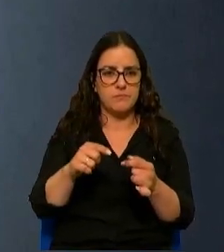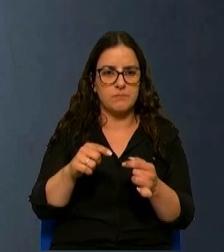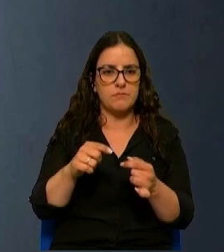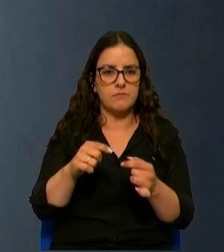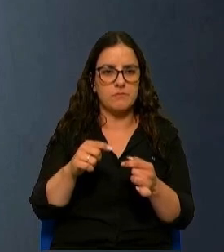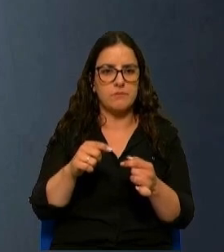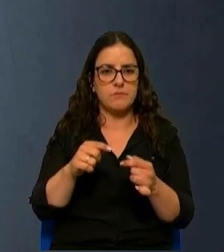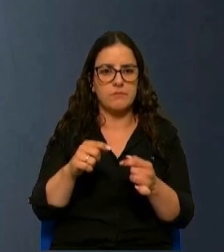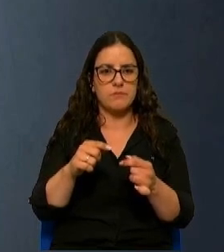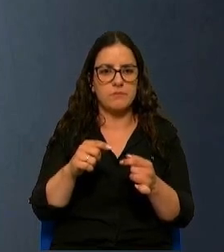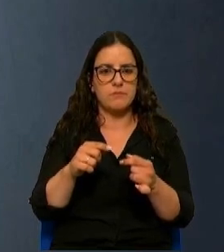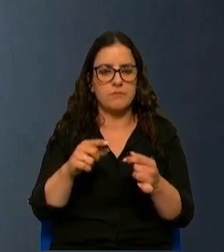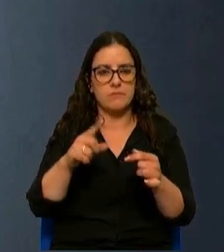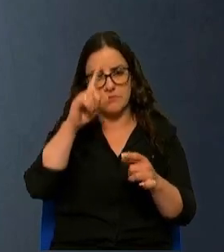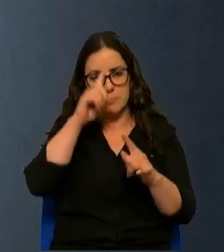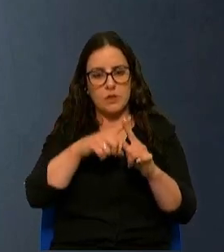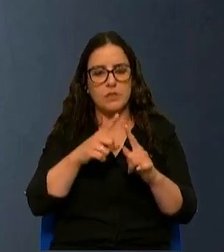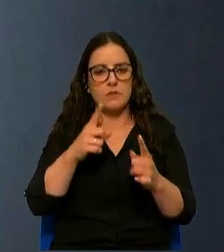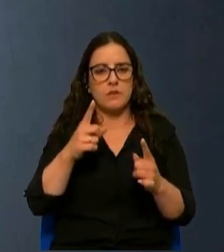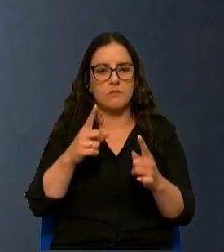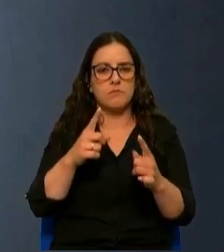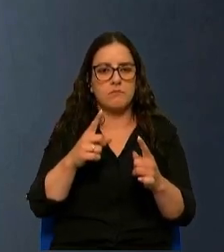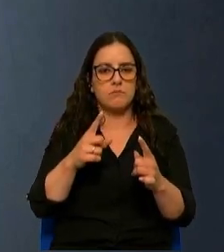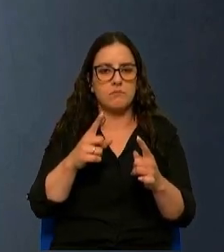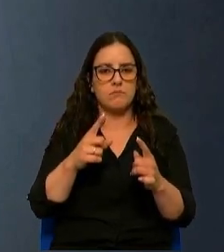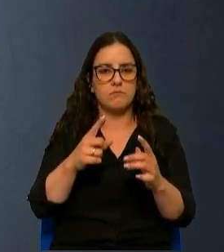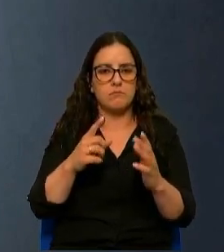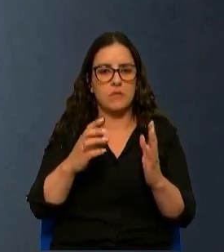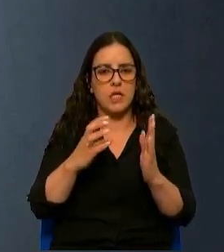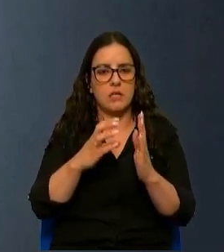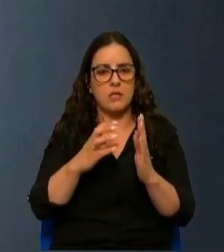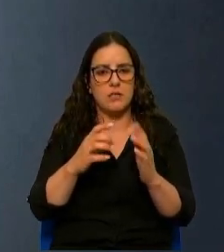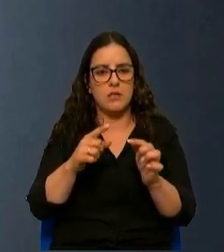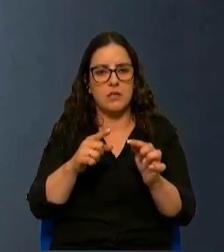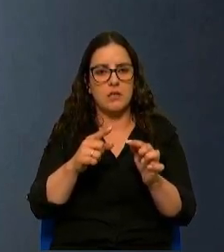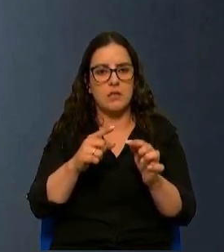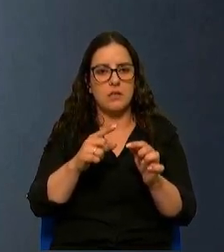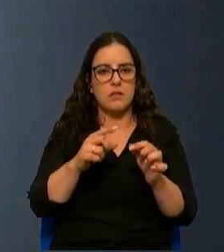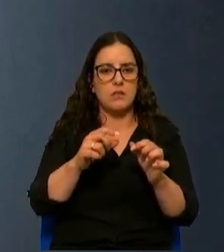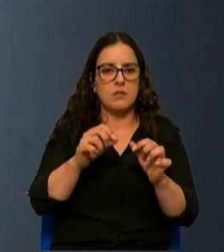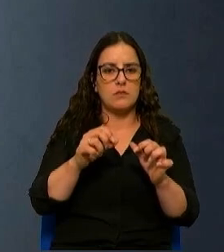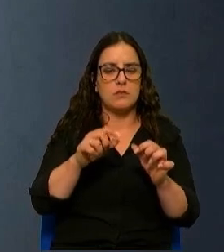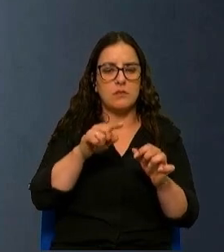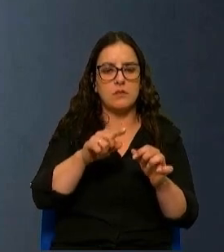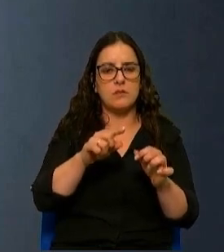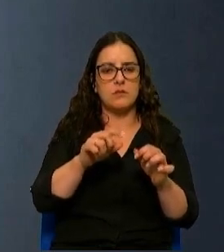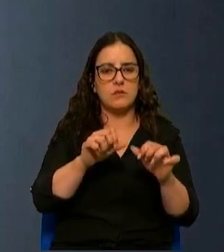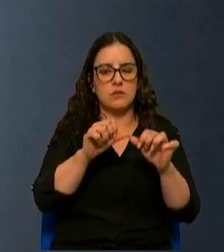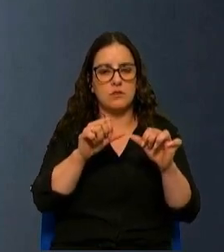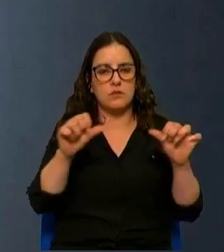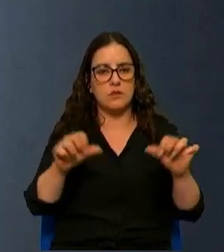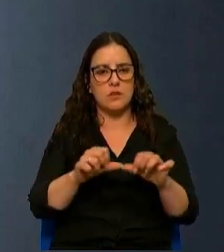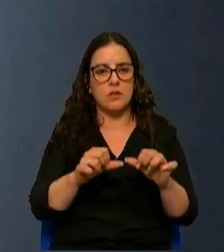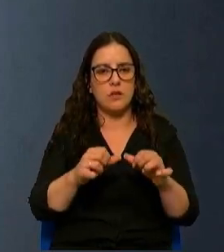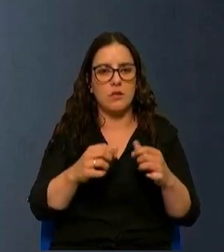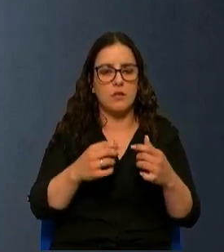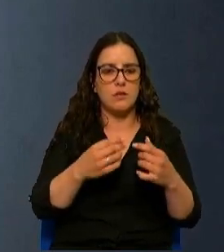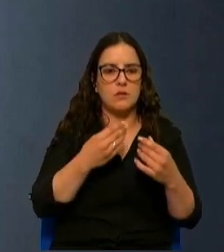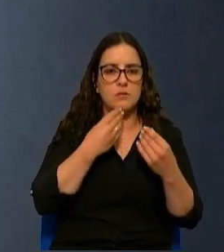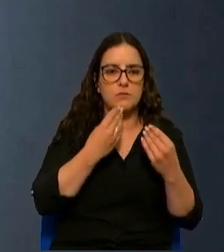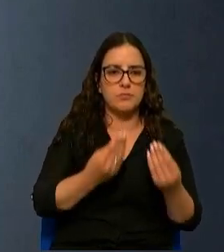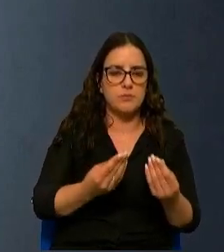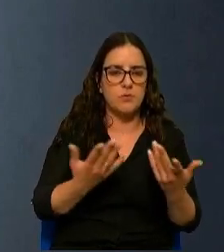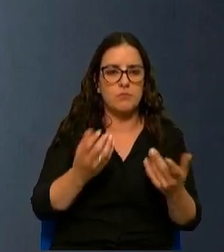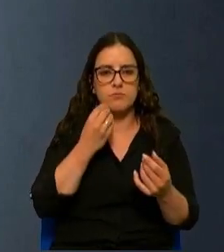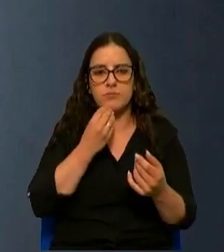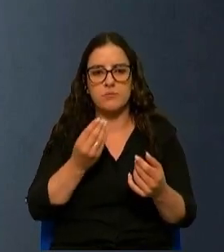to classify tissue samples as to whether they are benign and non-cancerous or malignant and cancerous. This new system